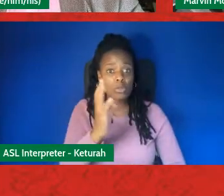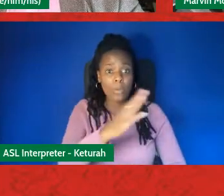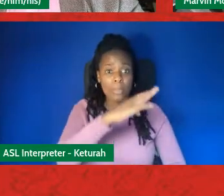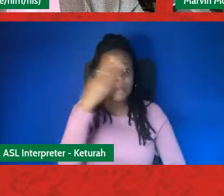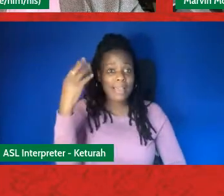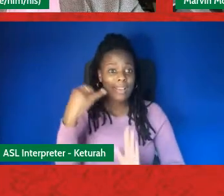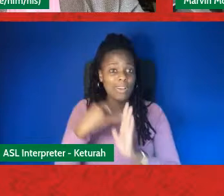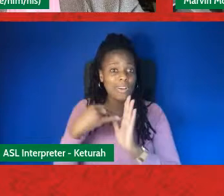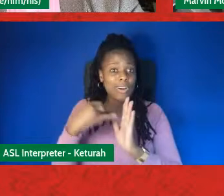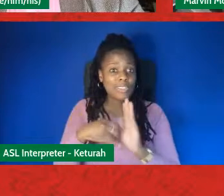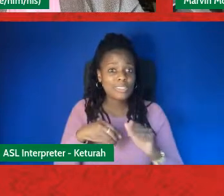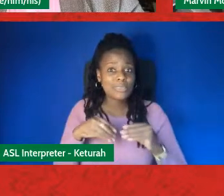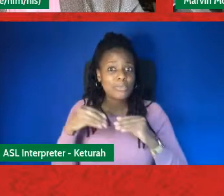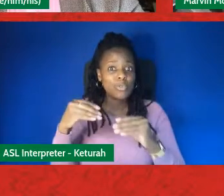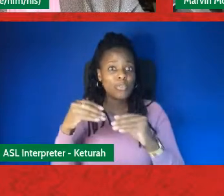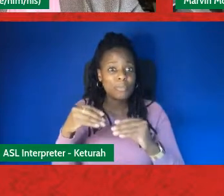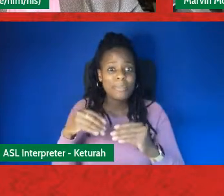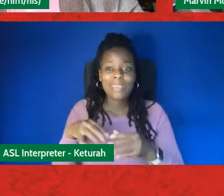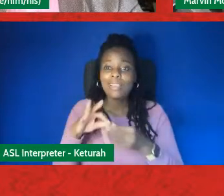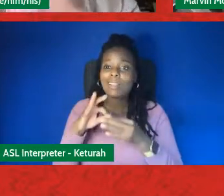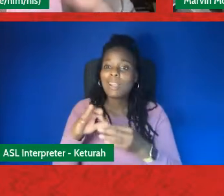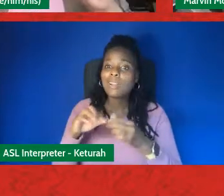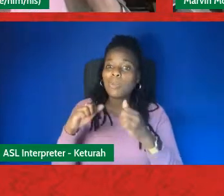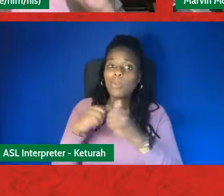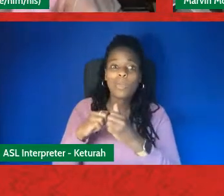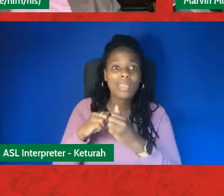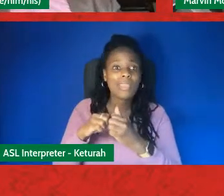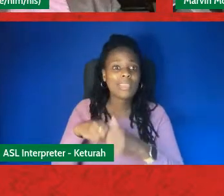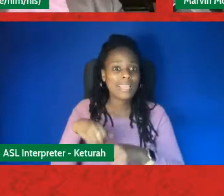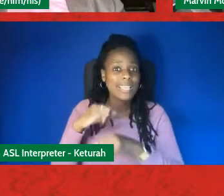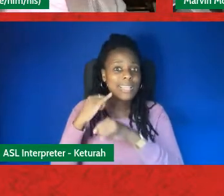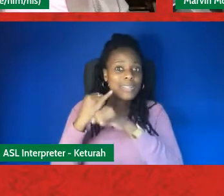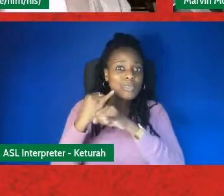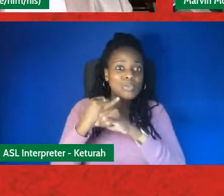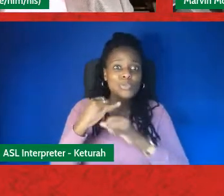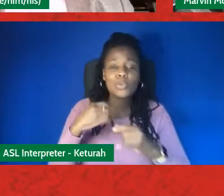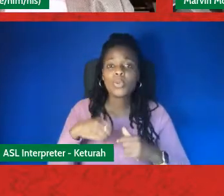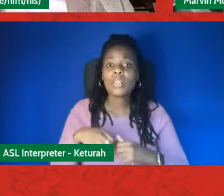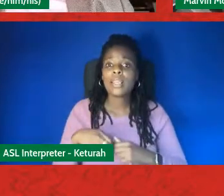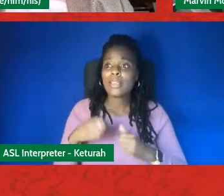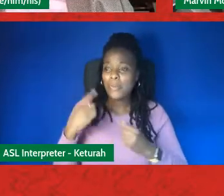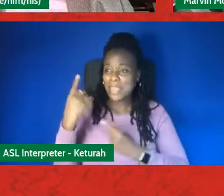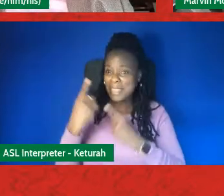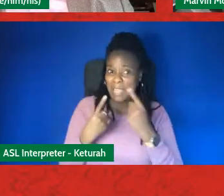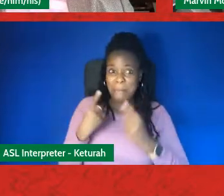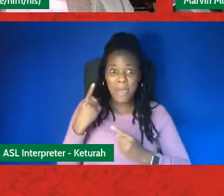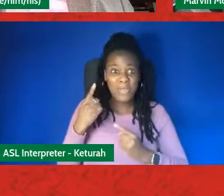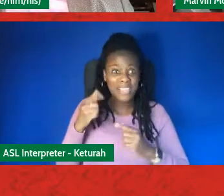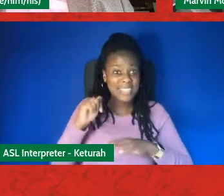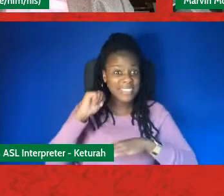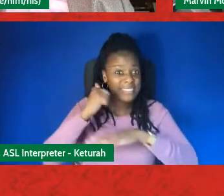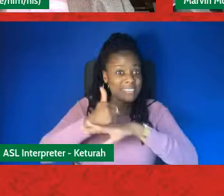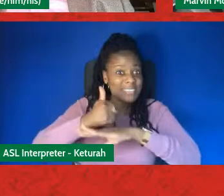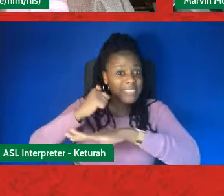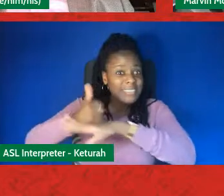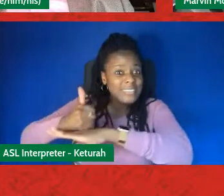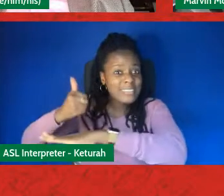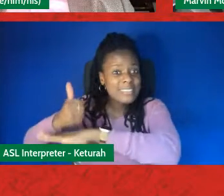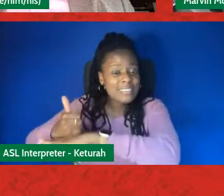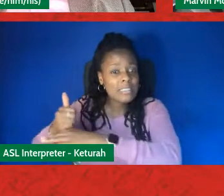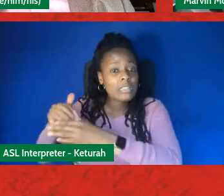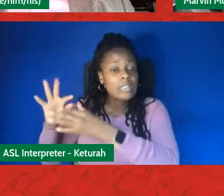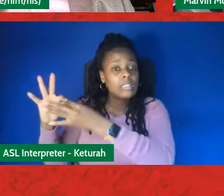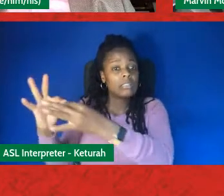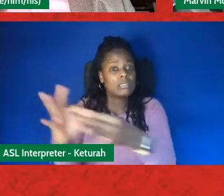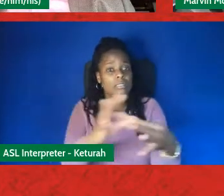of the African Grove Institute. And so you think about the fact that these institutions have come together because of the fact that